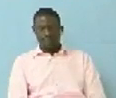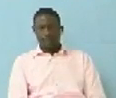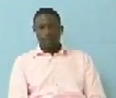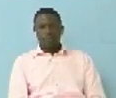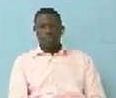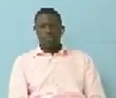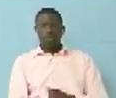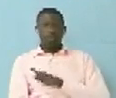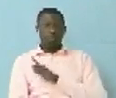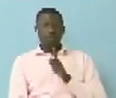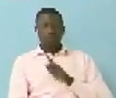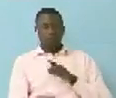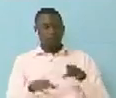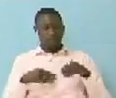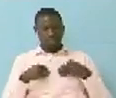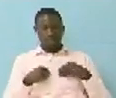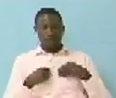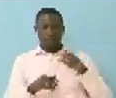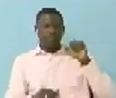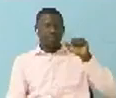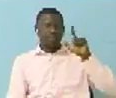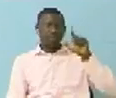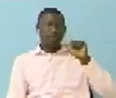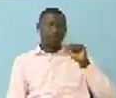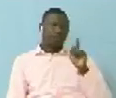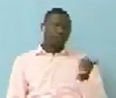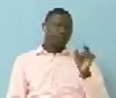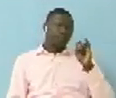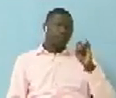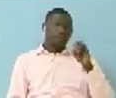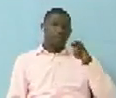We accept that Alaji Martin was not under your authority.